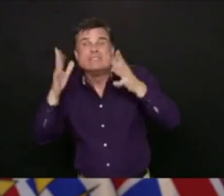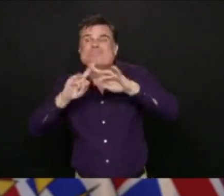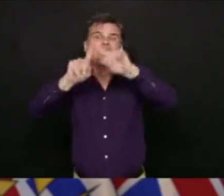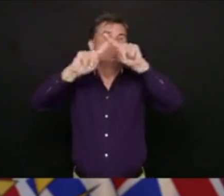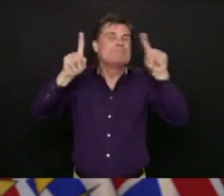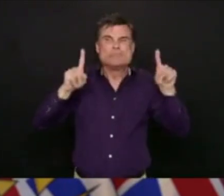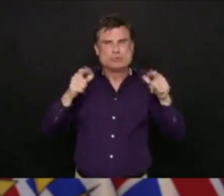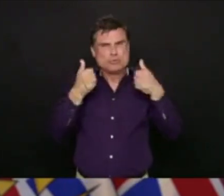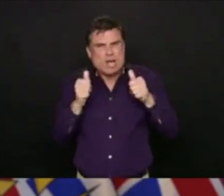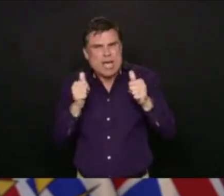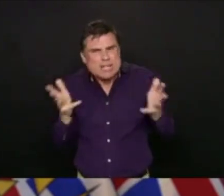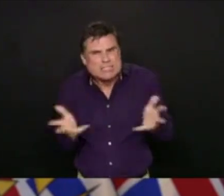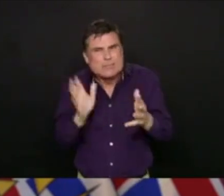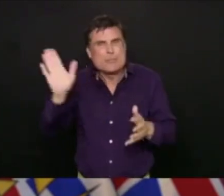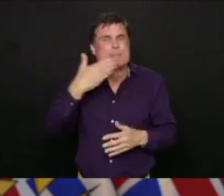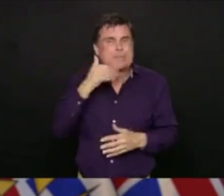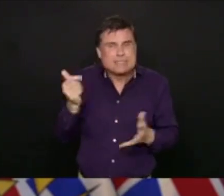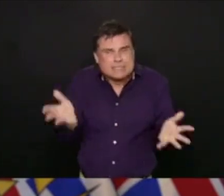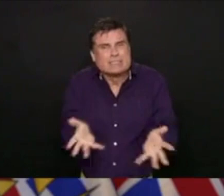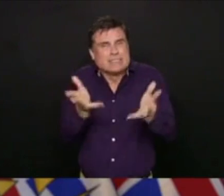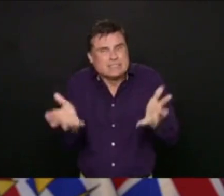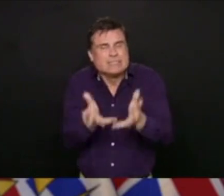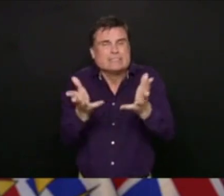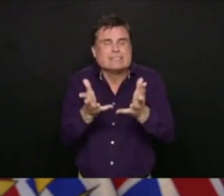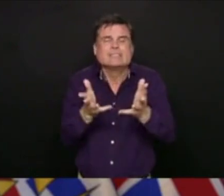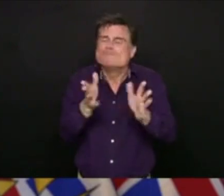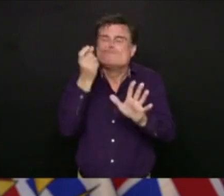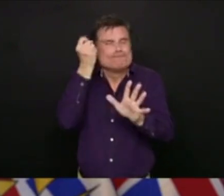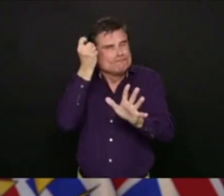those experiential learning activities that we get to have